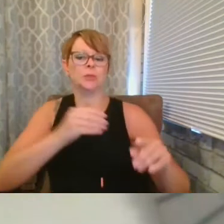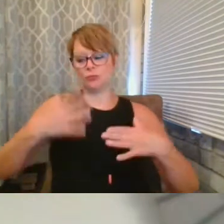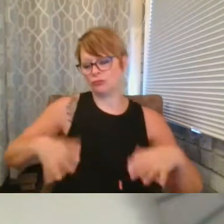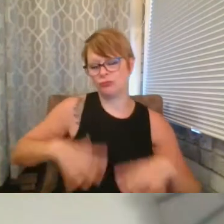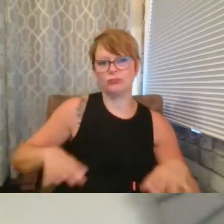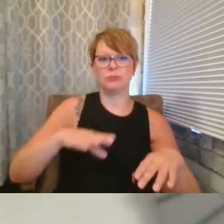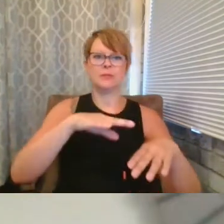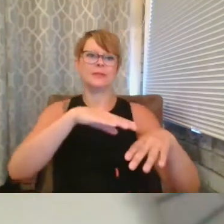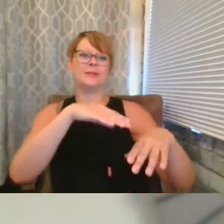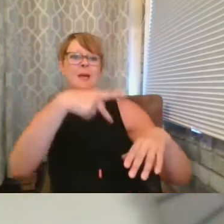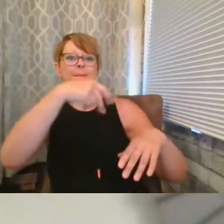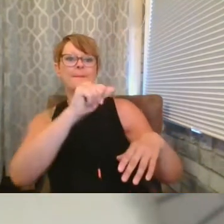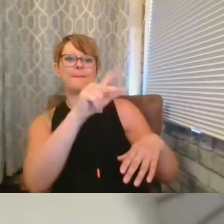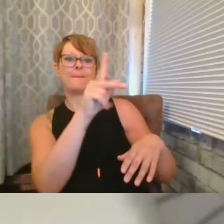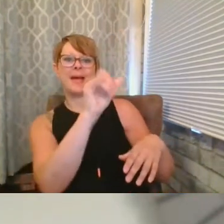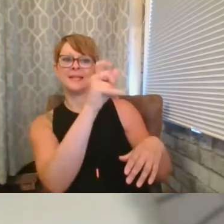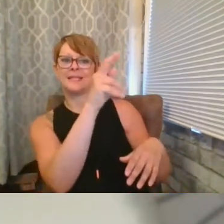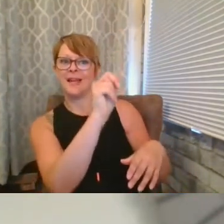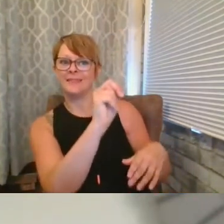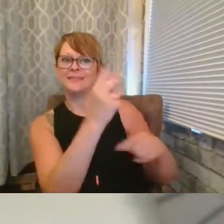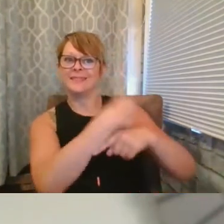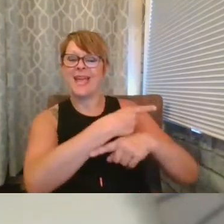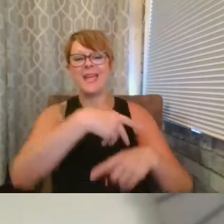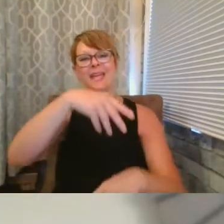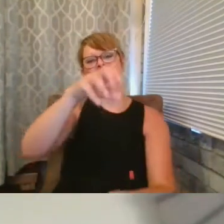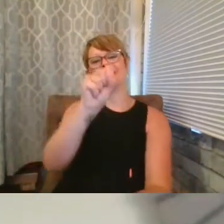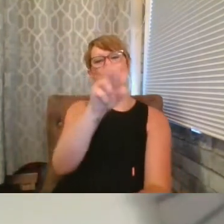a Pakistani day, a Sri Lankan day,